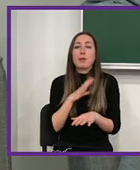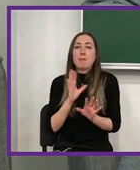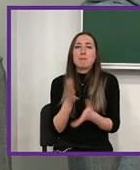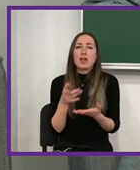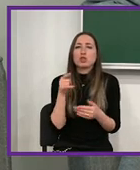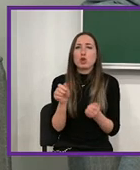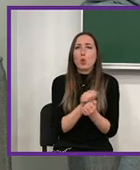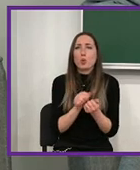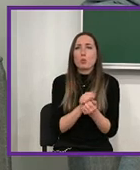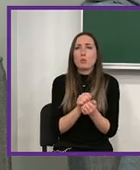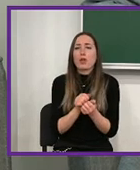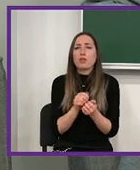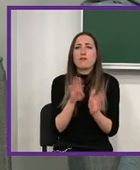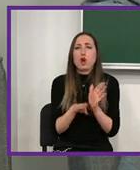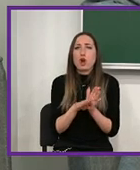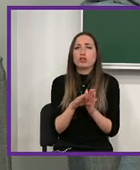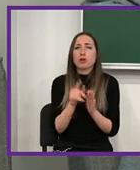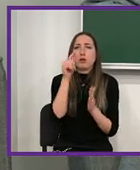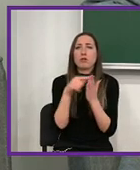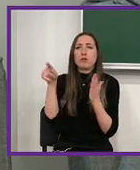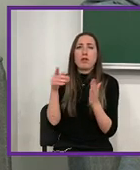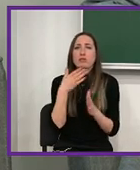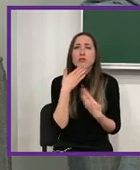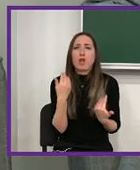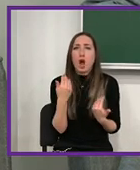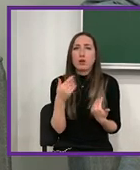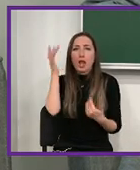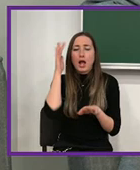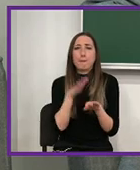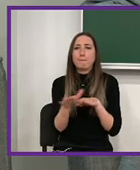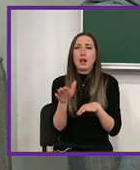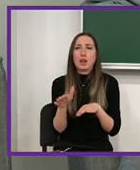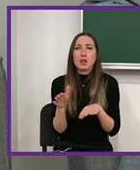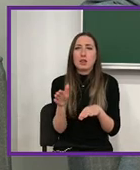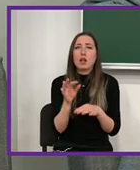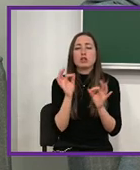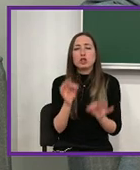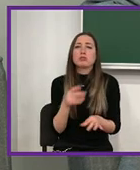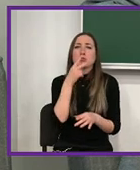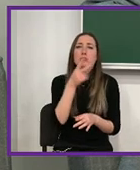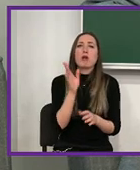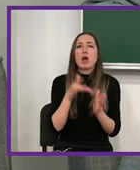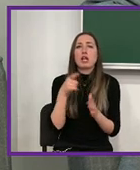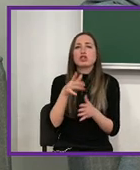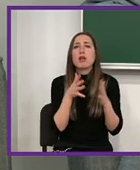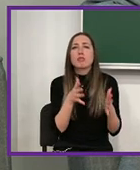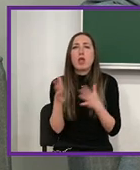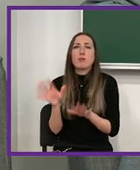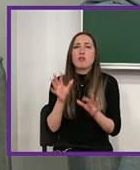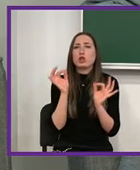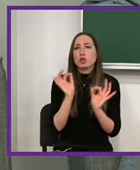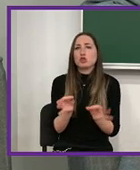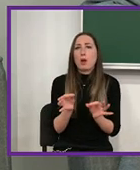working for you in your operations or impacted by your product or in the vicinity of